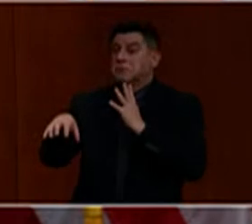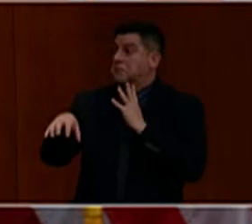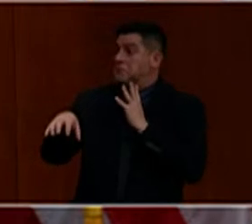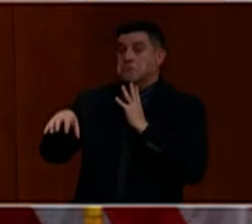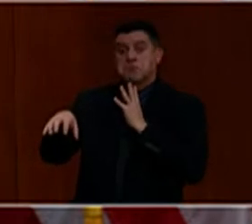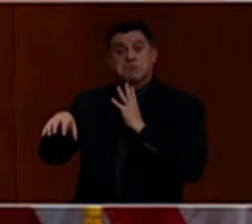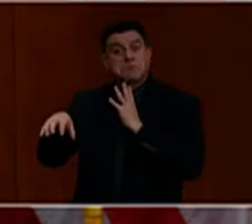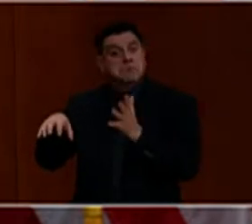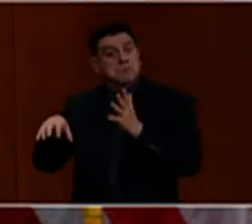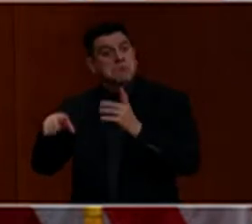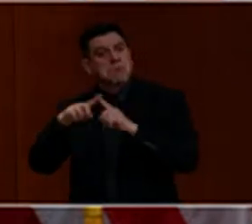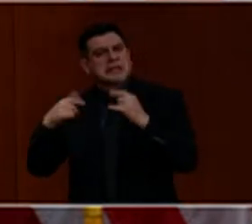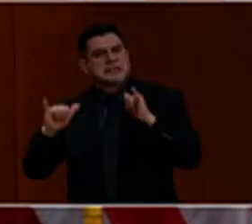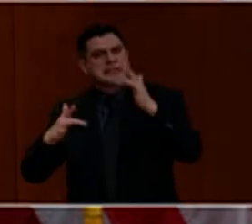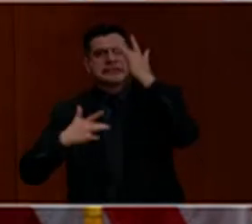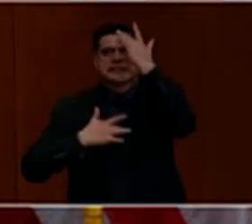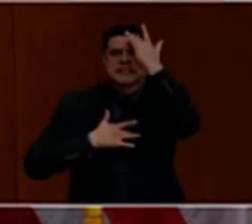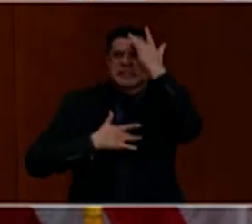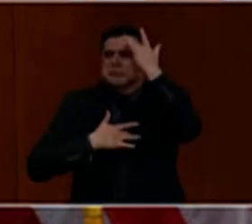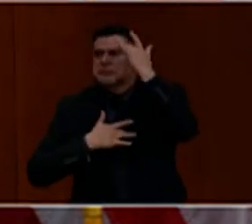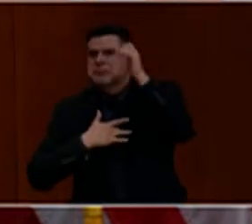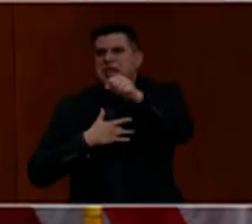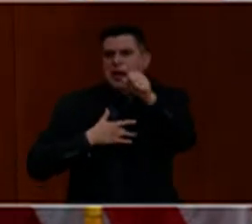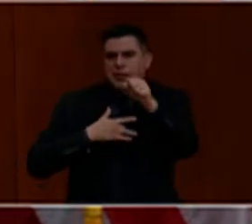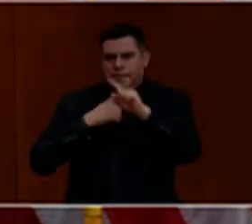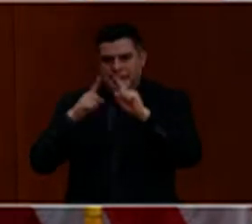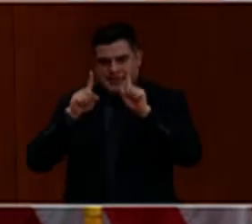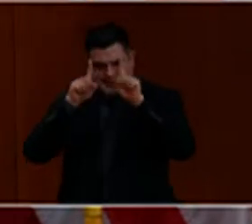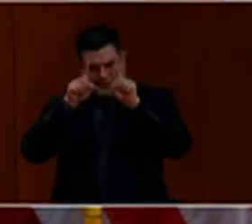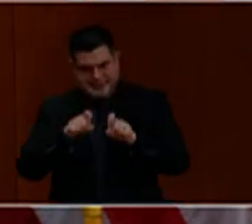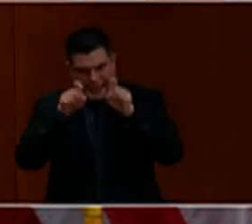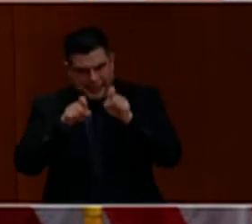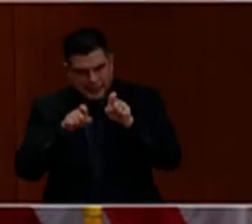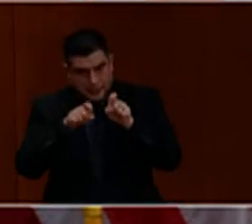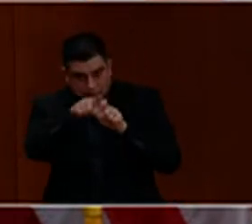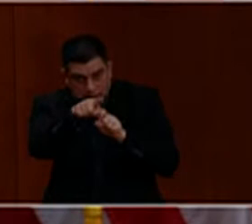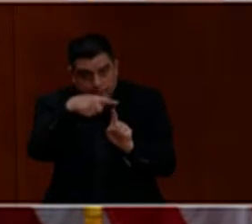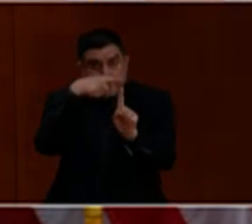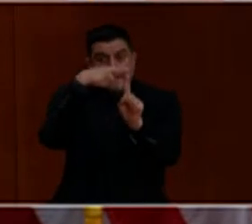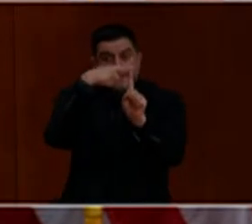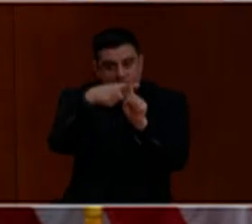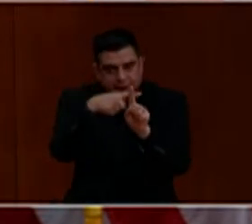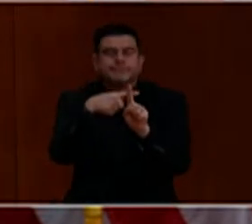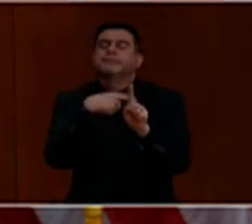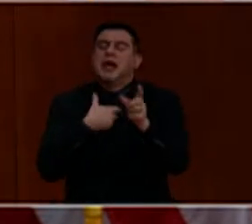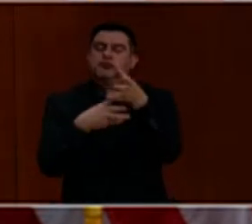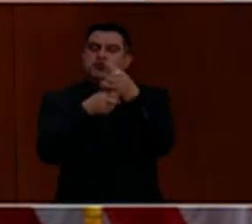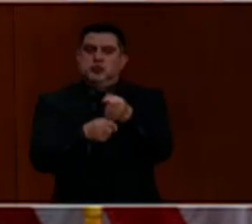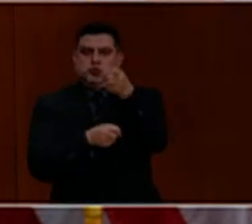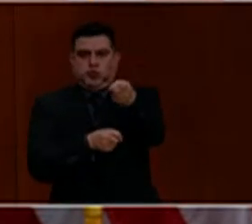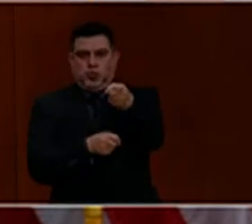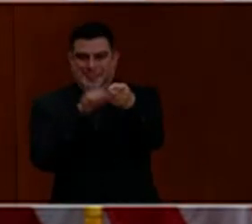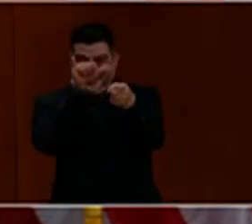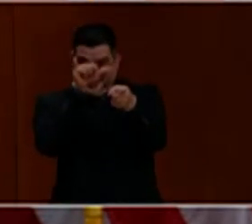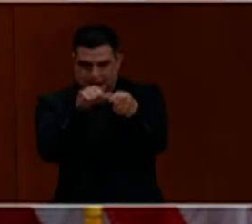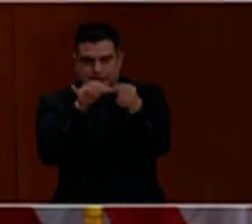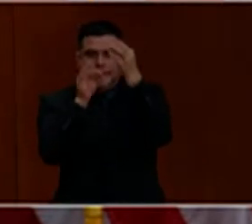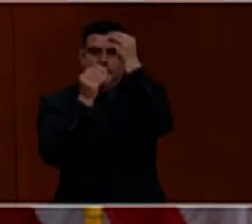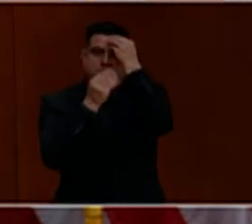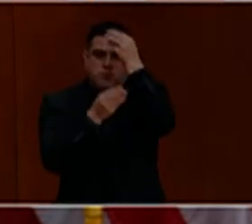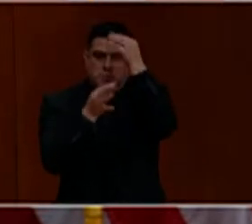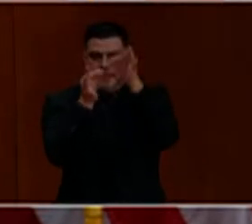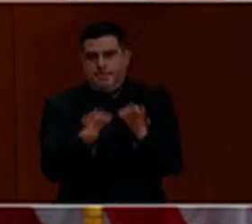fact that they have symptoms and they're showing up, that is really significant. So I think you look at the COVID-like illness as the most